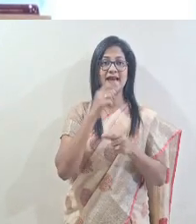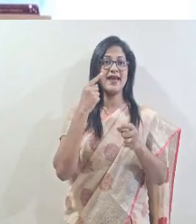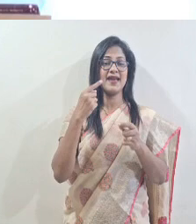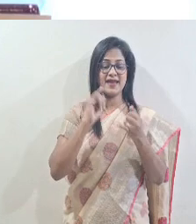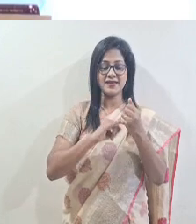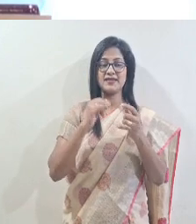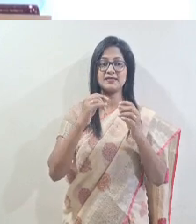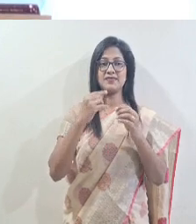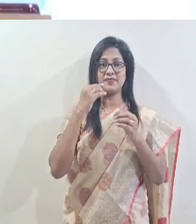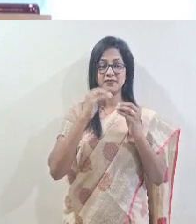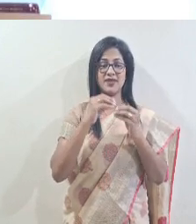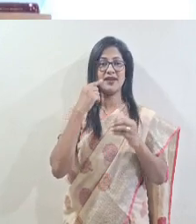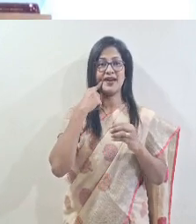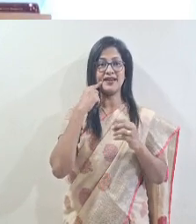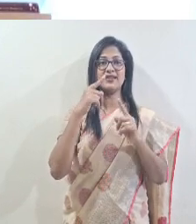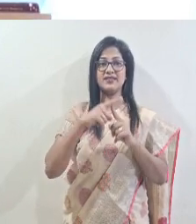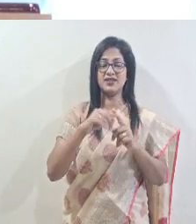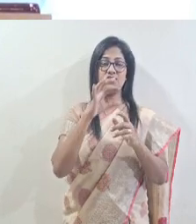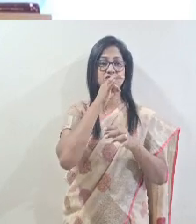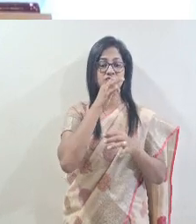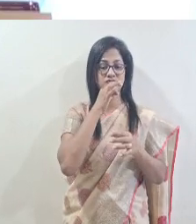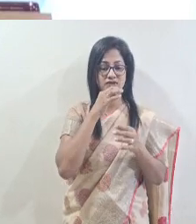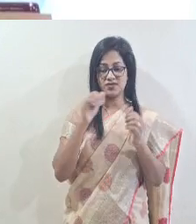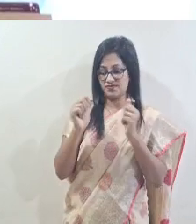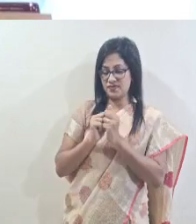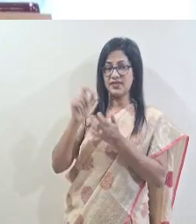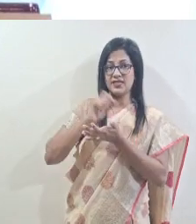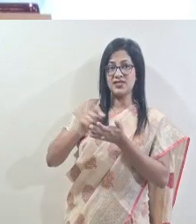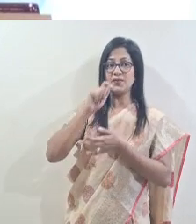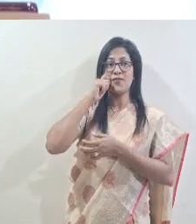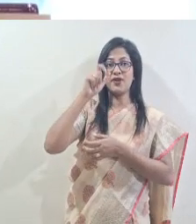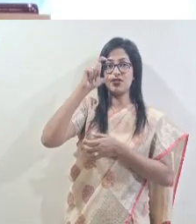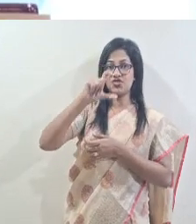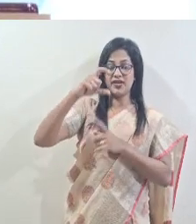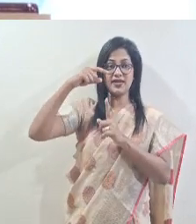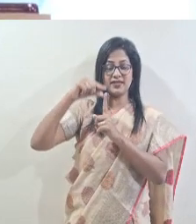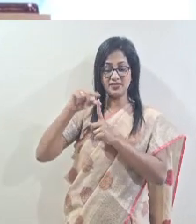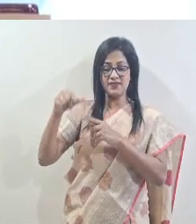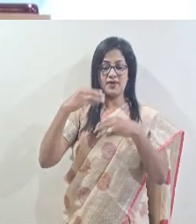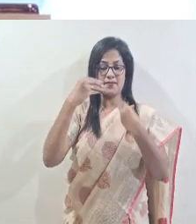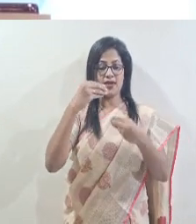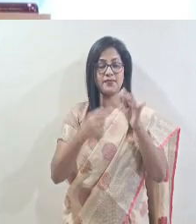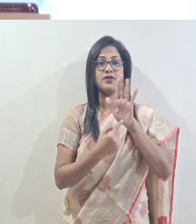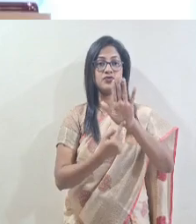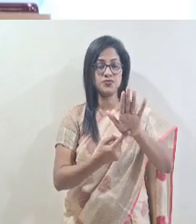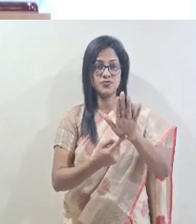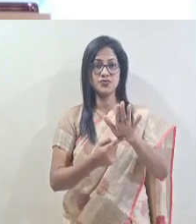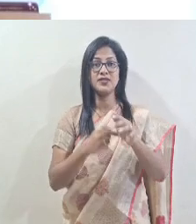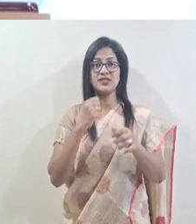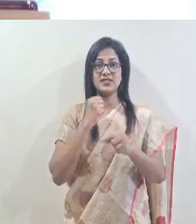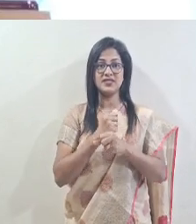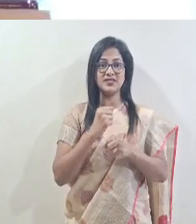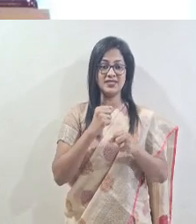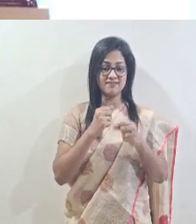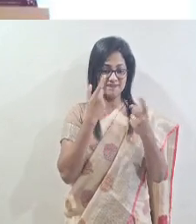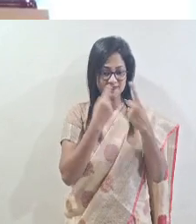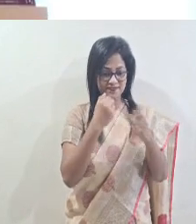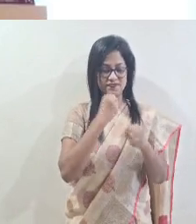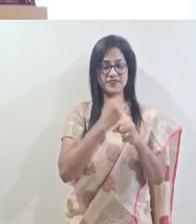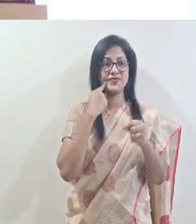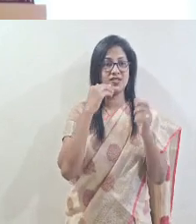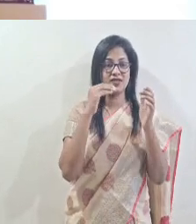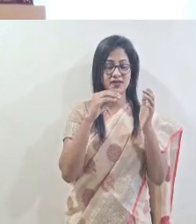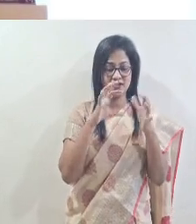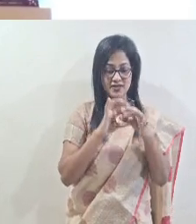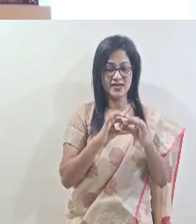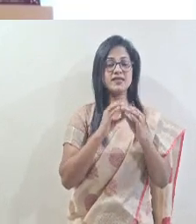With the support of my co-author, Dr. Chetan Patel, I am going to present my paper, a GIS-based approach to solve sustainable